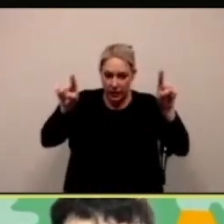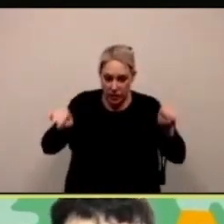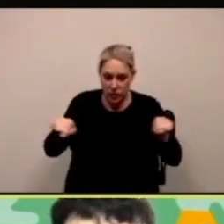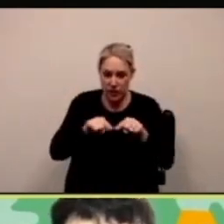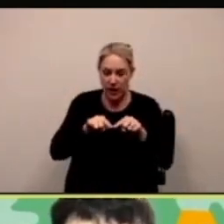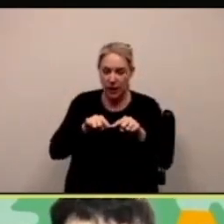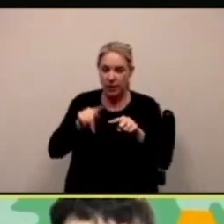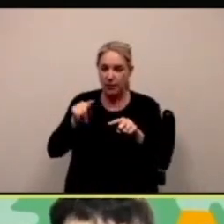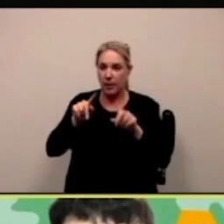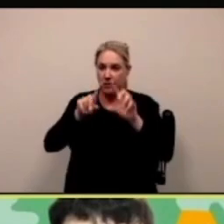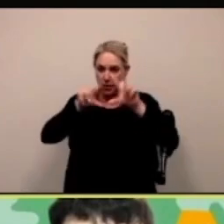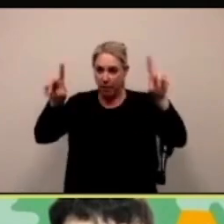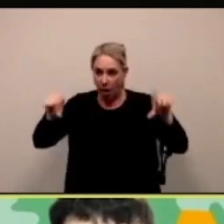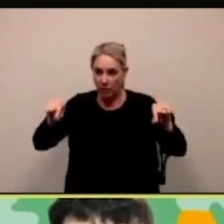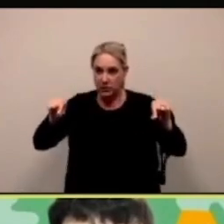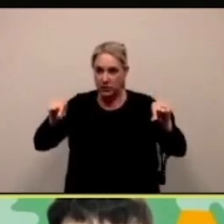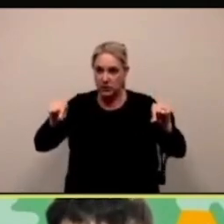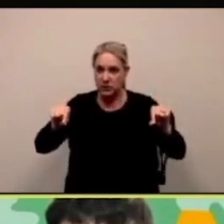alignment.